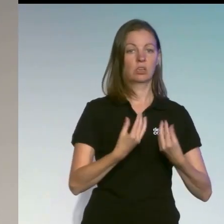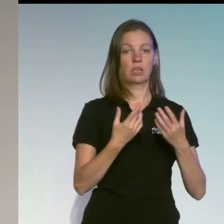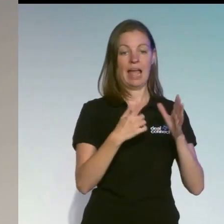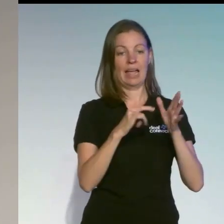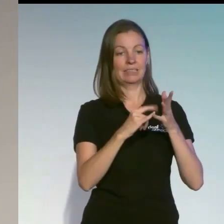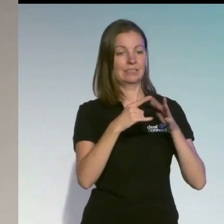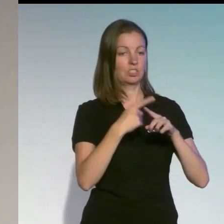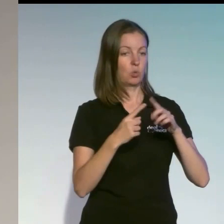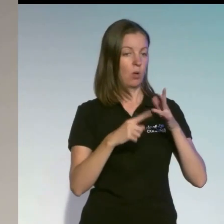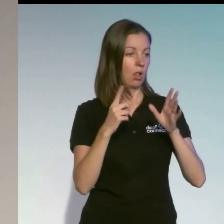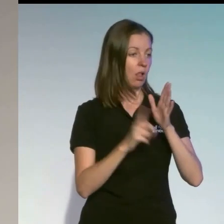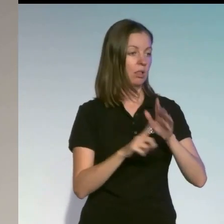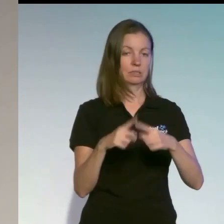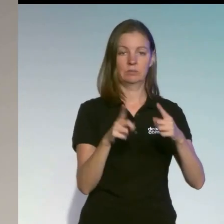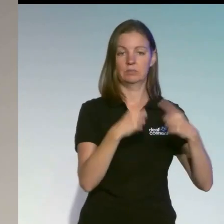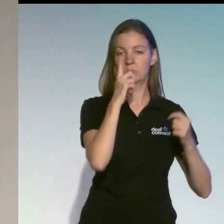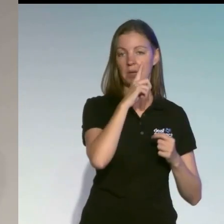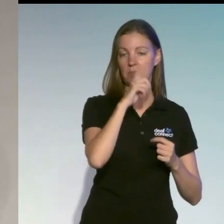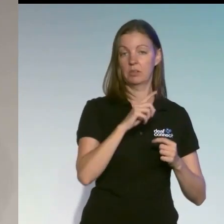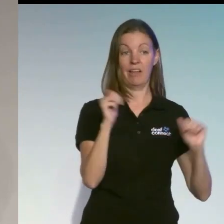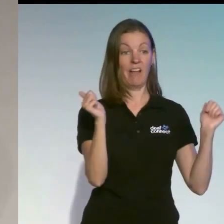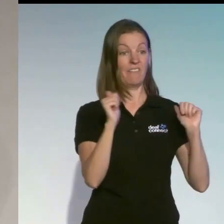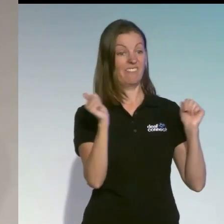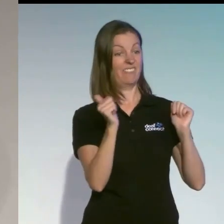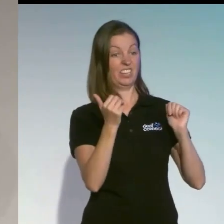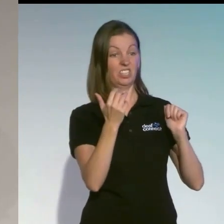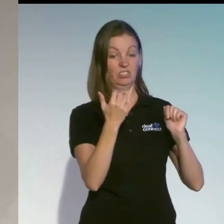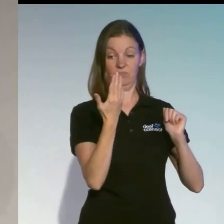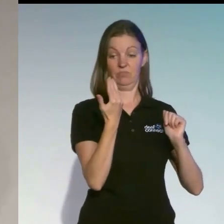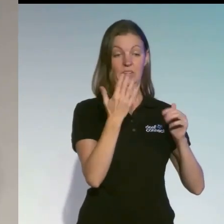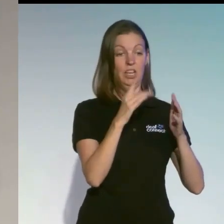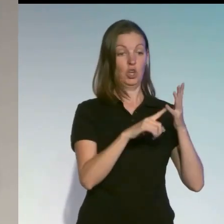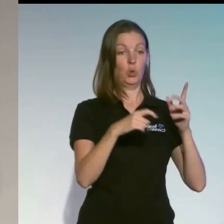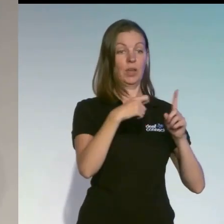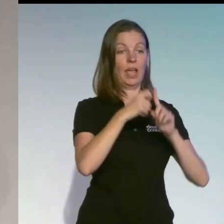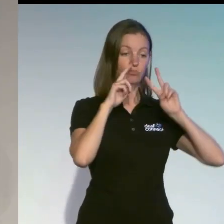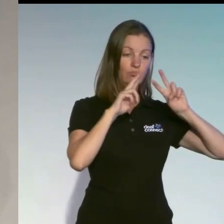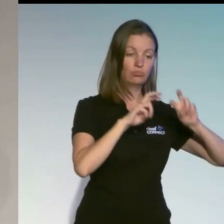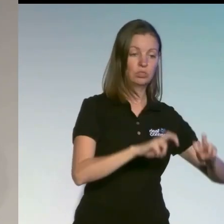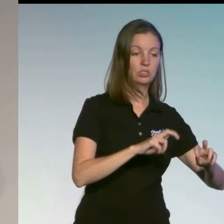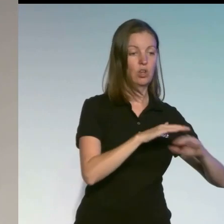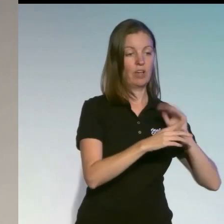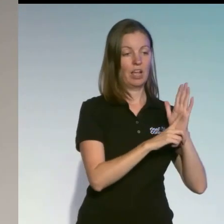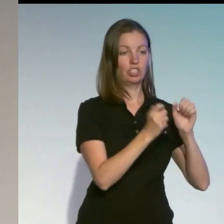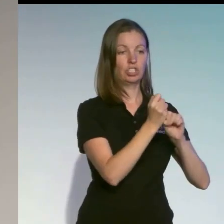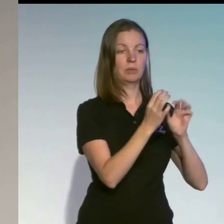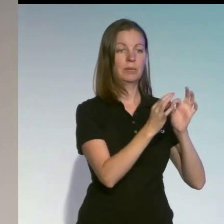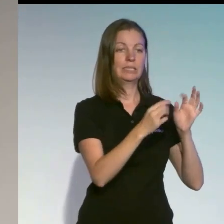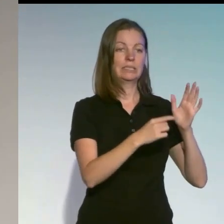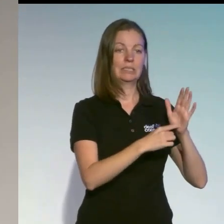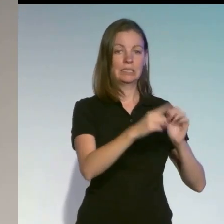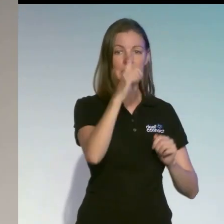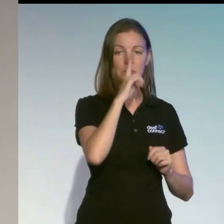Various studies have now been done. In the UK, we've done a study amongst LGBT folk, and that showed